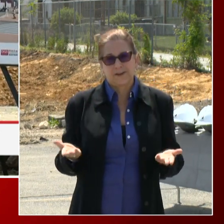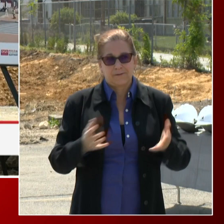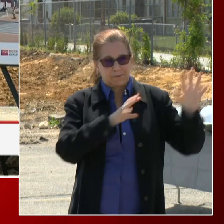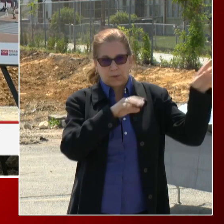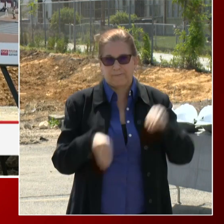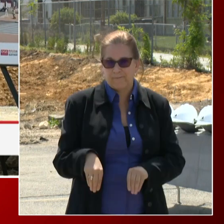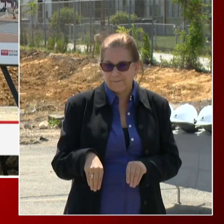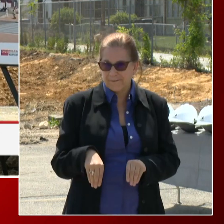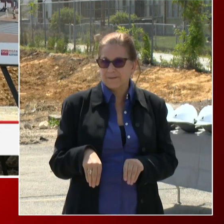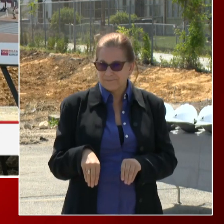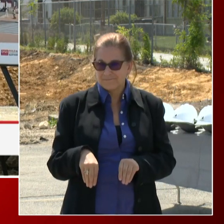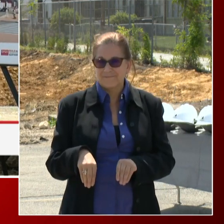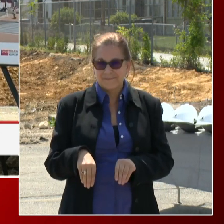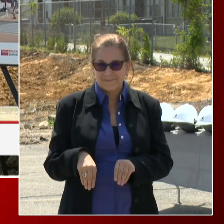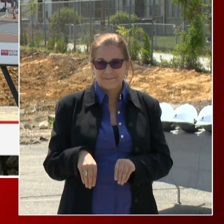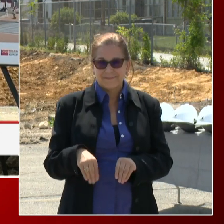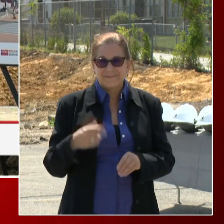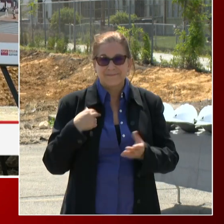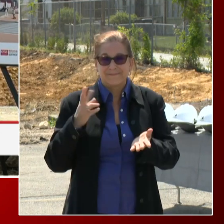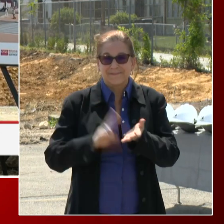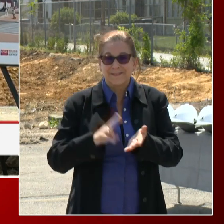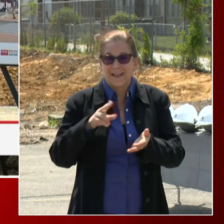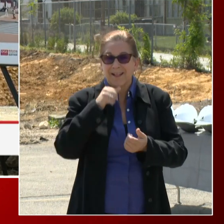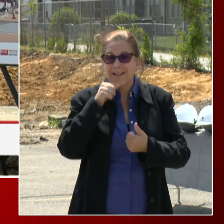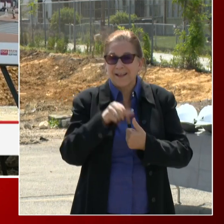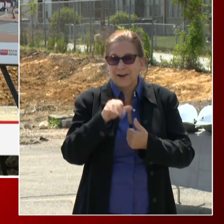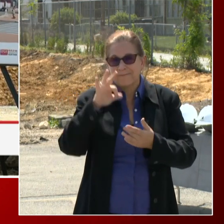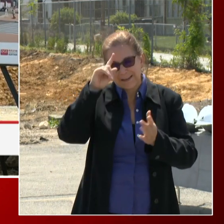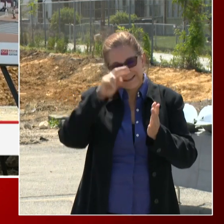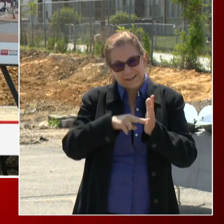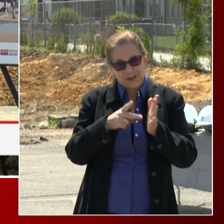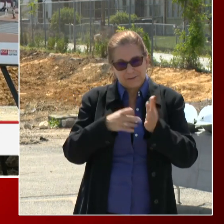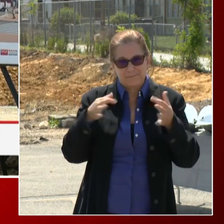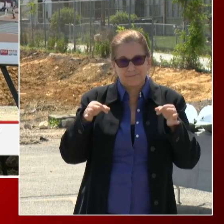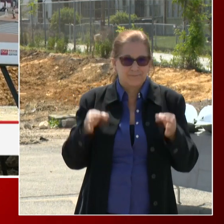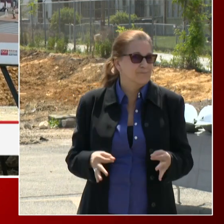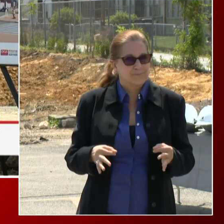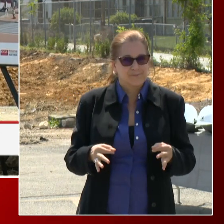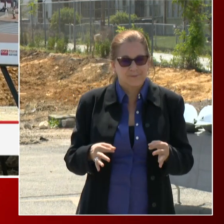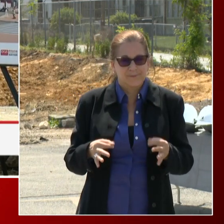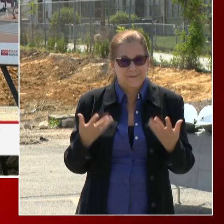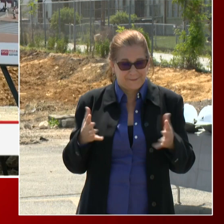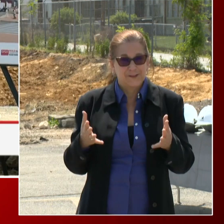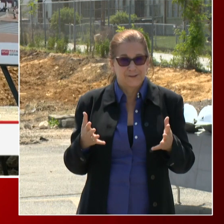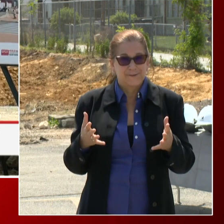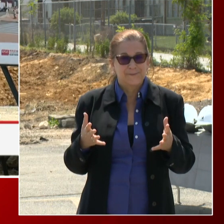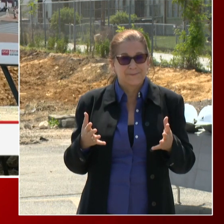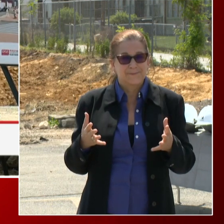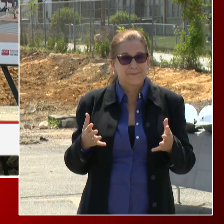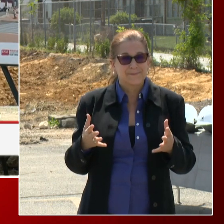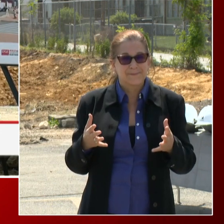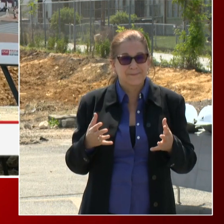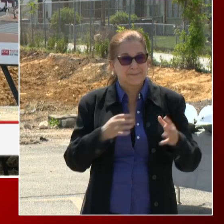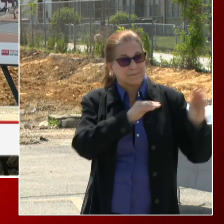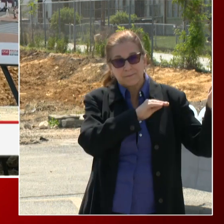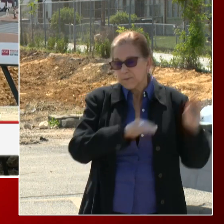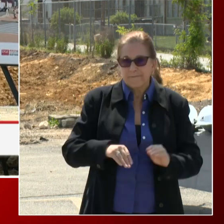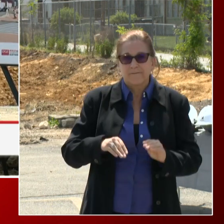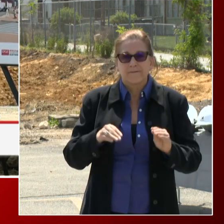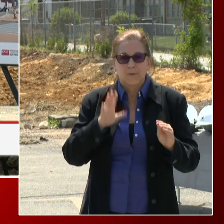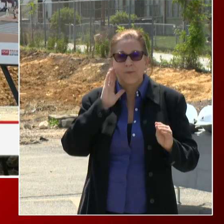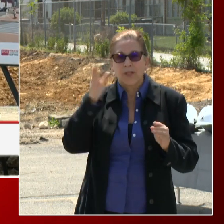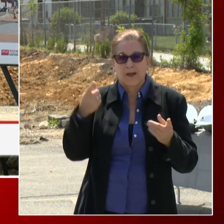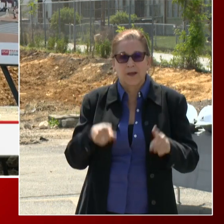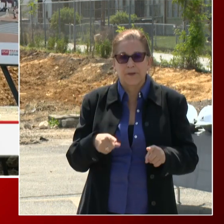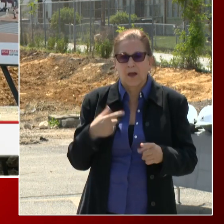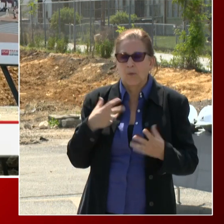Since signing the letter of intent that has made this move possible, and thank you, Mayor,